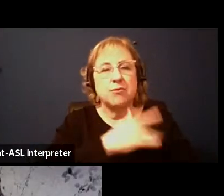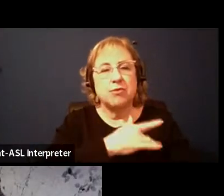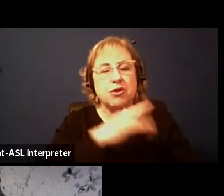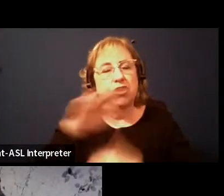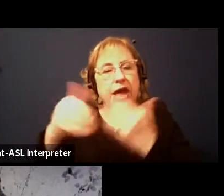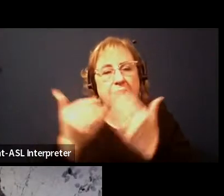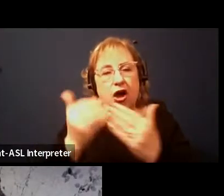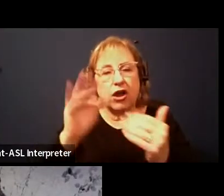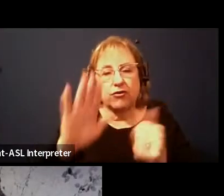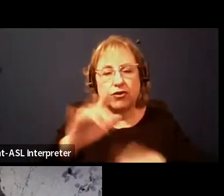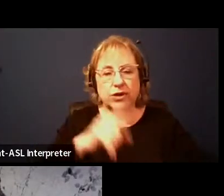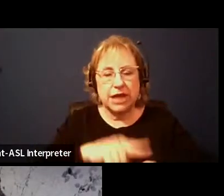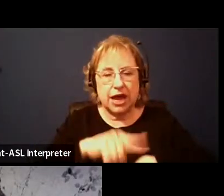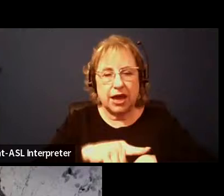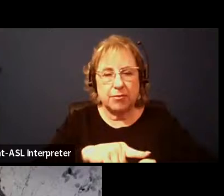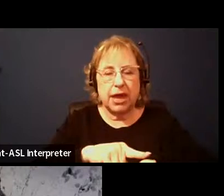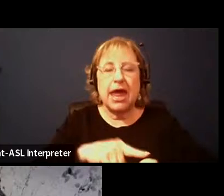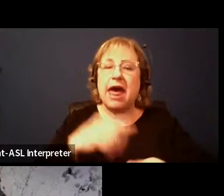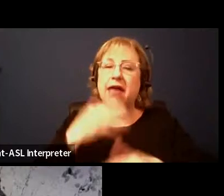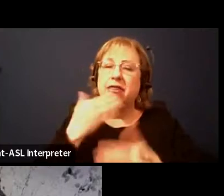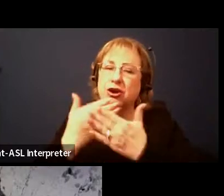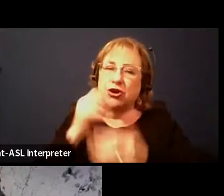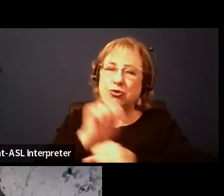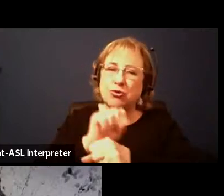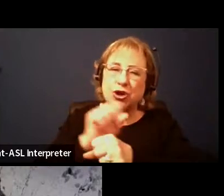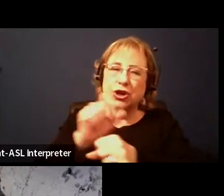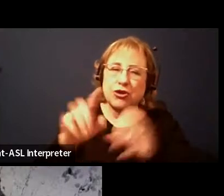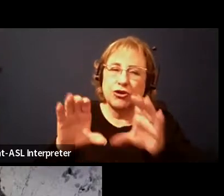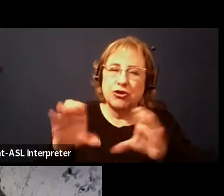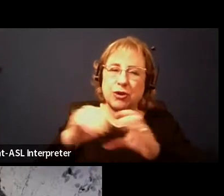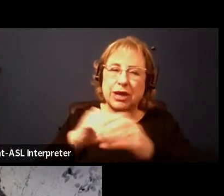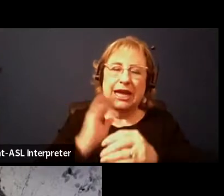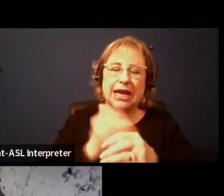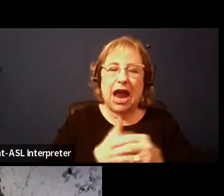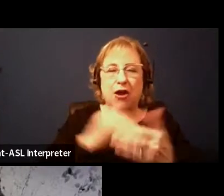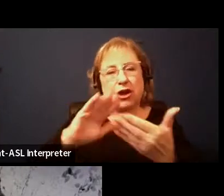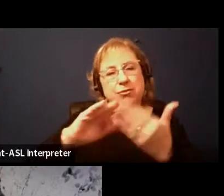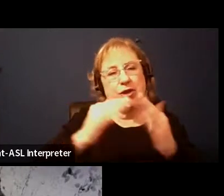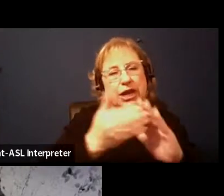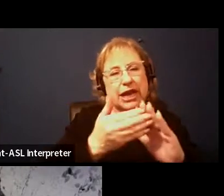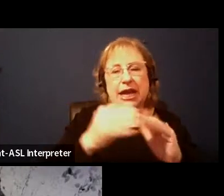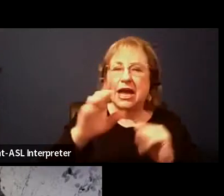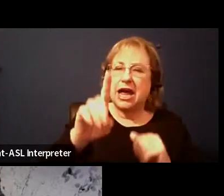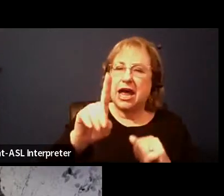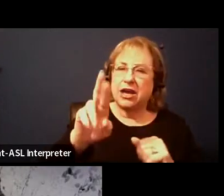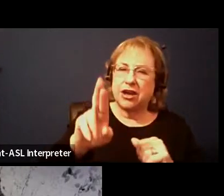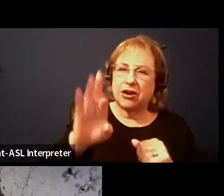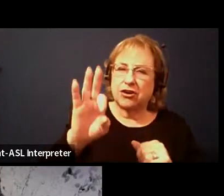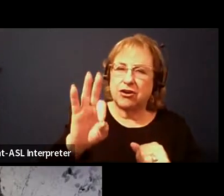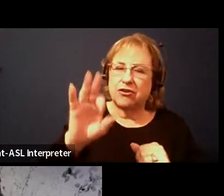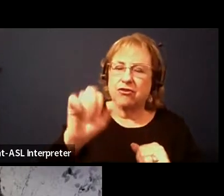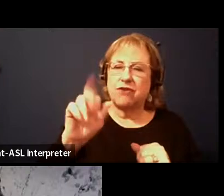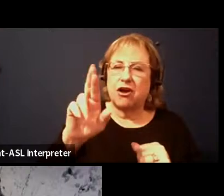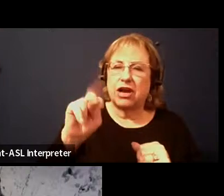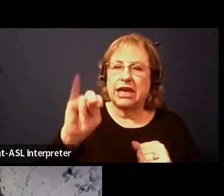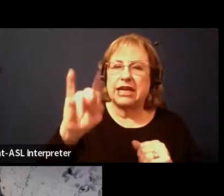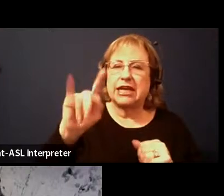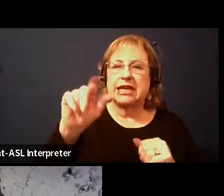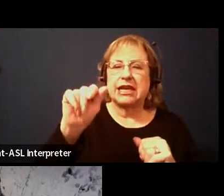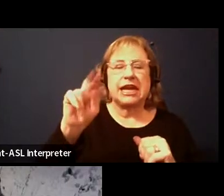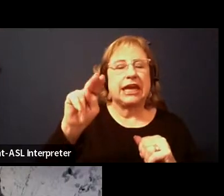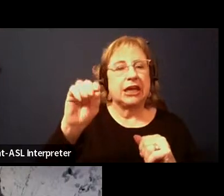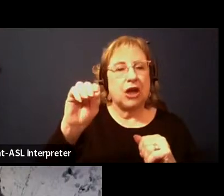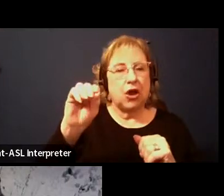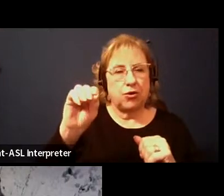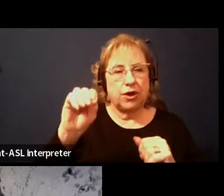that you all have been doing in our community. With that, Dr. Farentano, would you like to take us out? Yes, thanks.